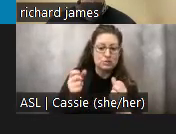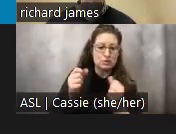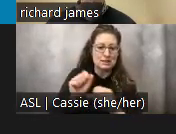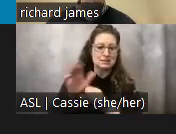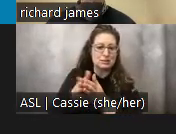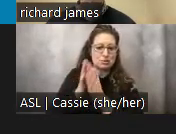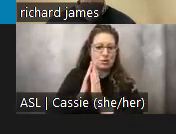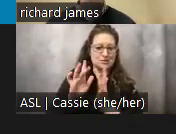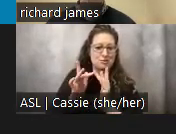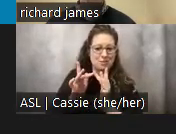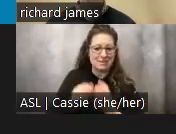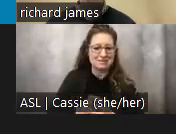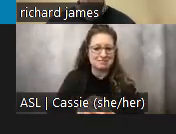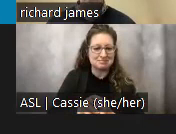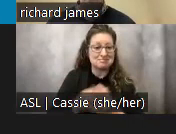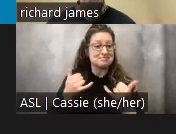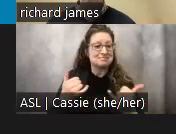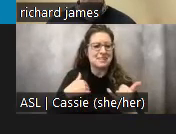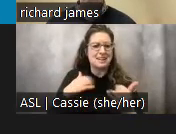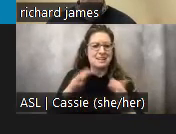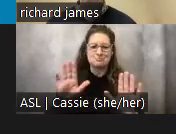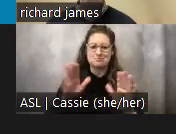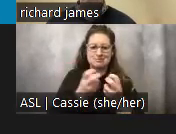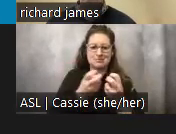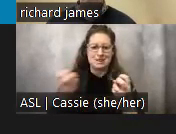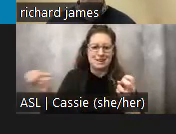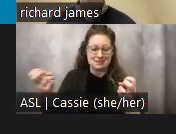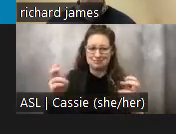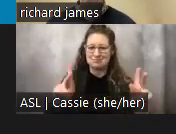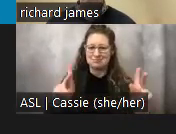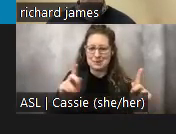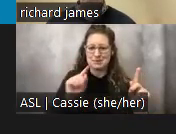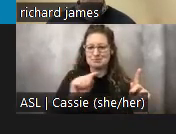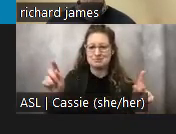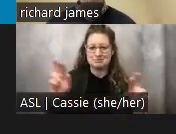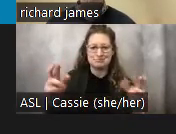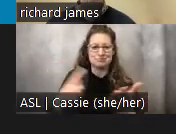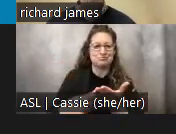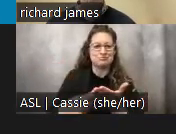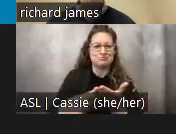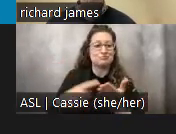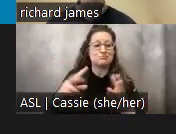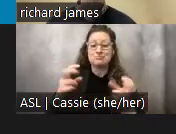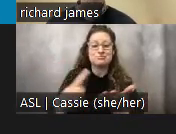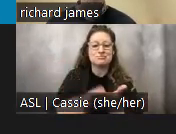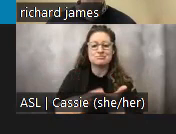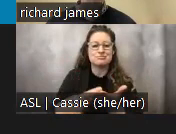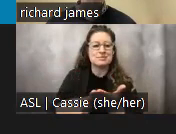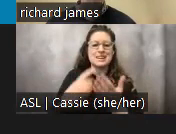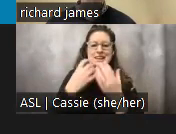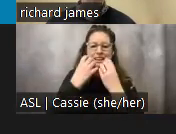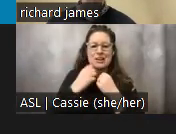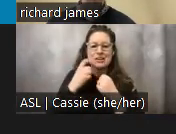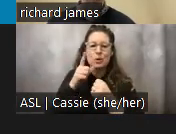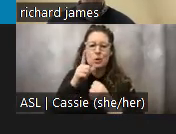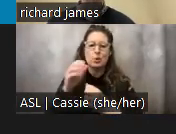wonderful panel lined up for you today to discuss caring for the caregivers in community partnered research, considerations